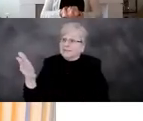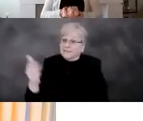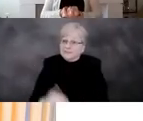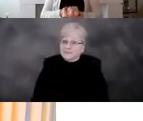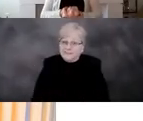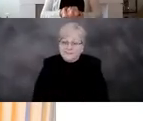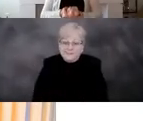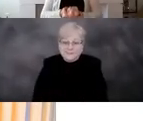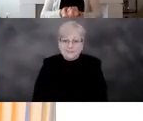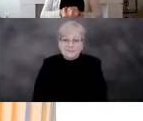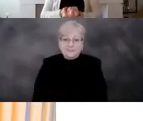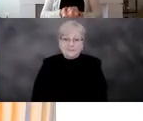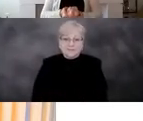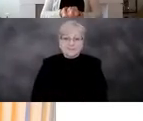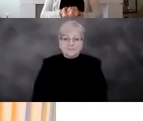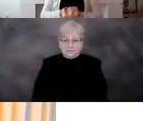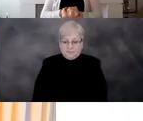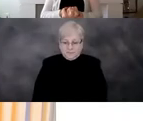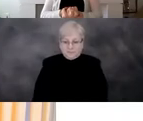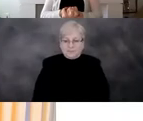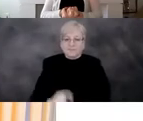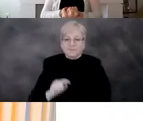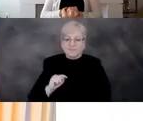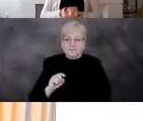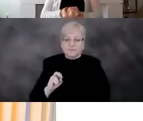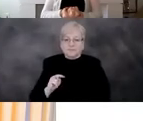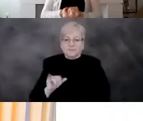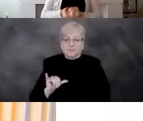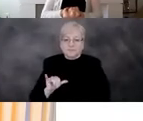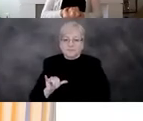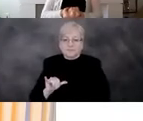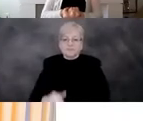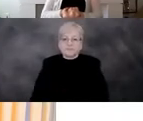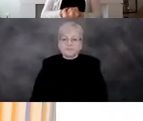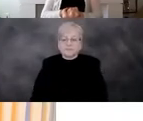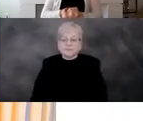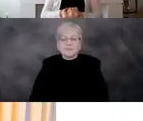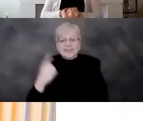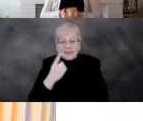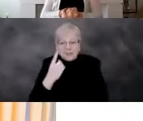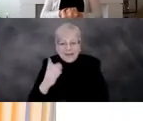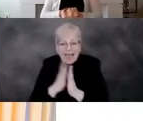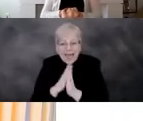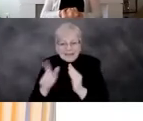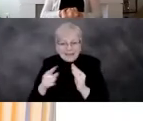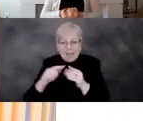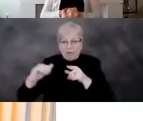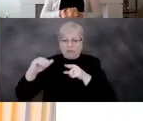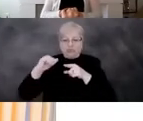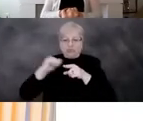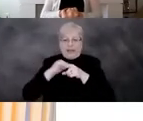Tony? Someone has asked about training for roundtable presentations.